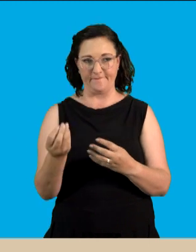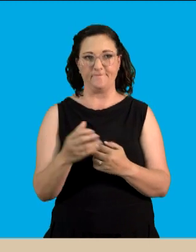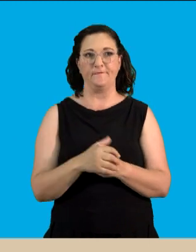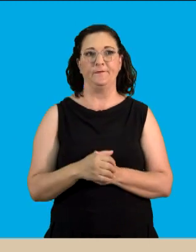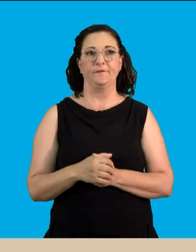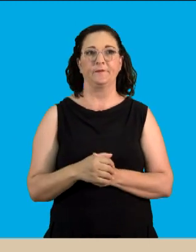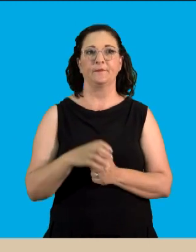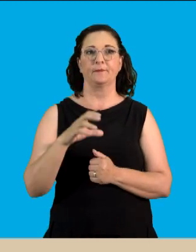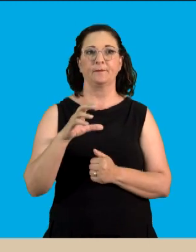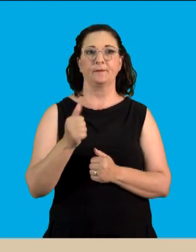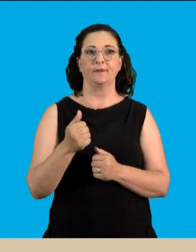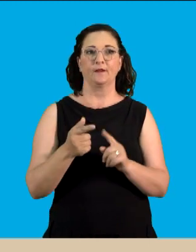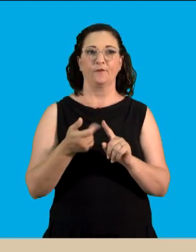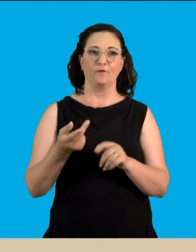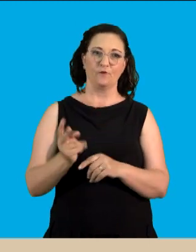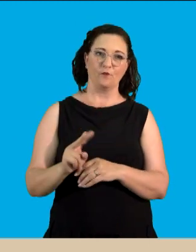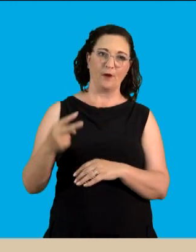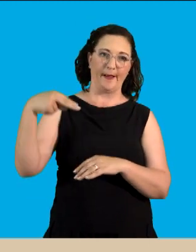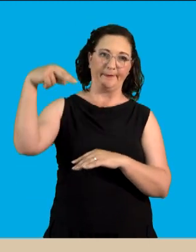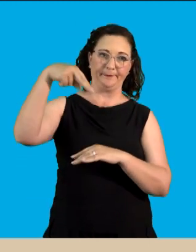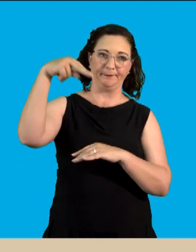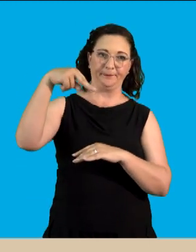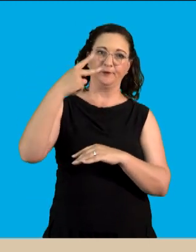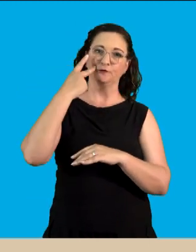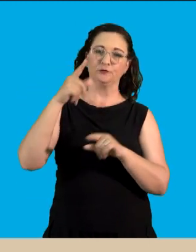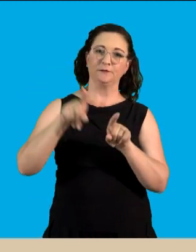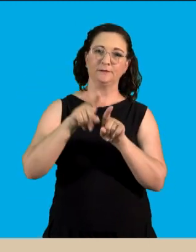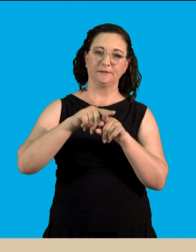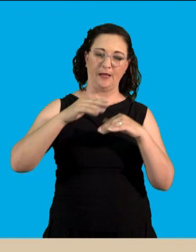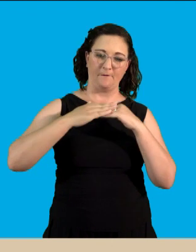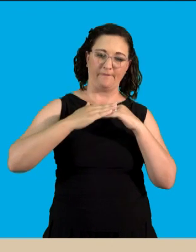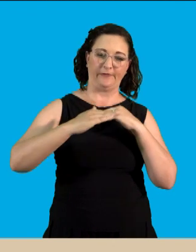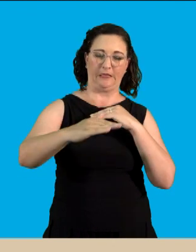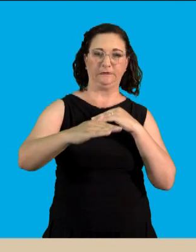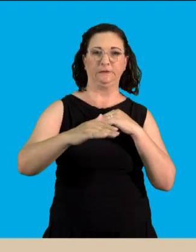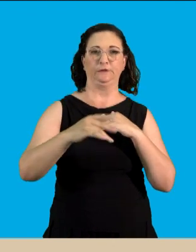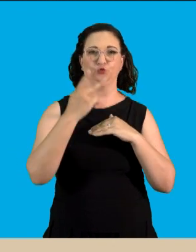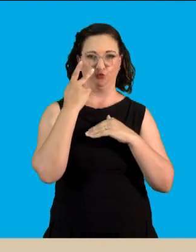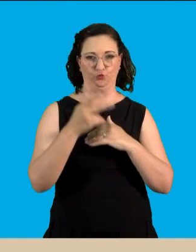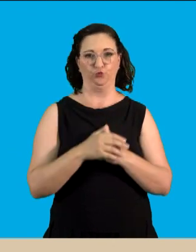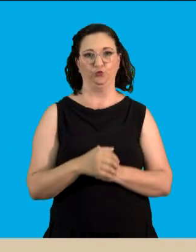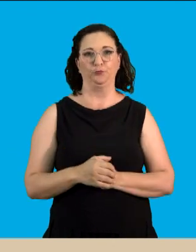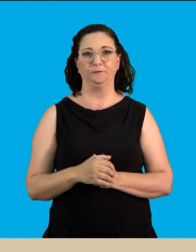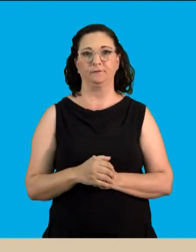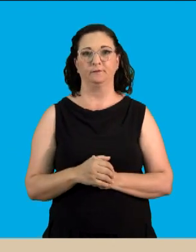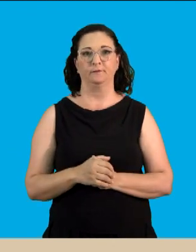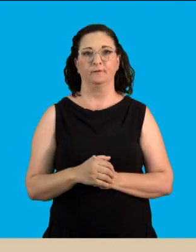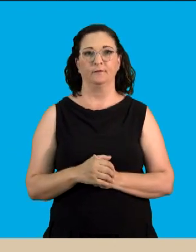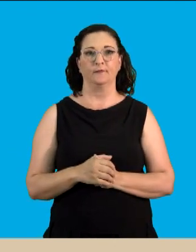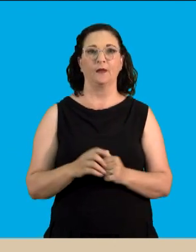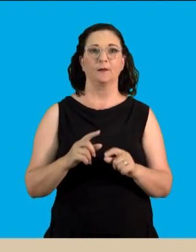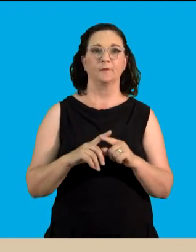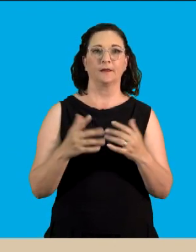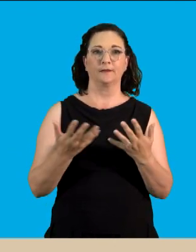hand side, you can see how the Milky Way galaxy looks like a flat disk. And you can see that the sun